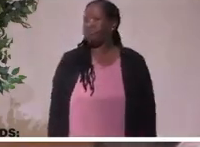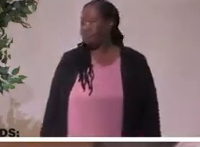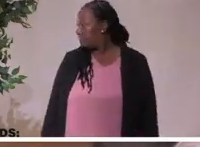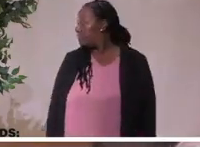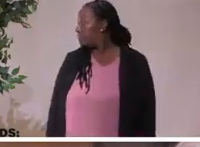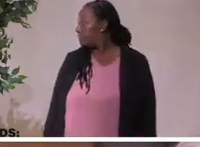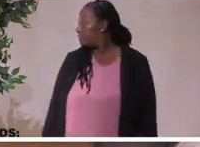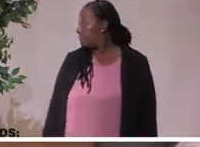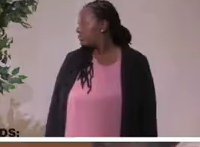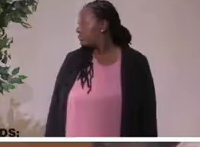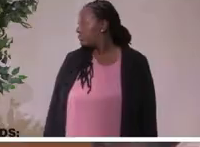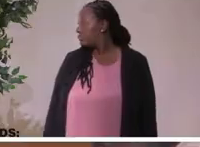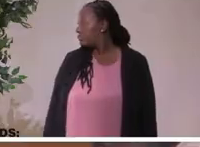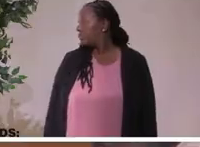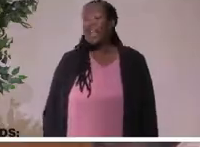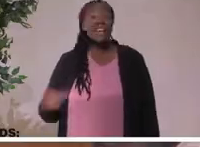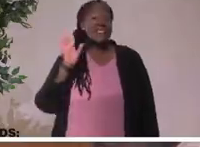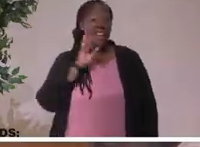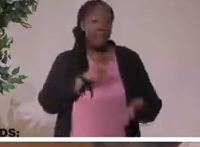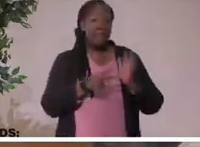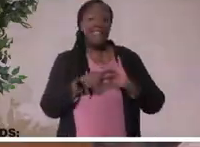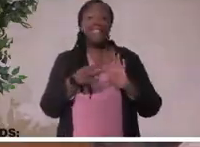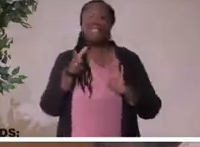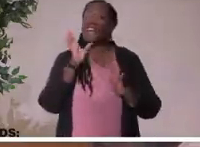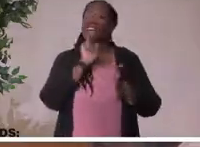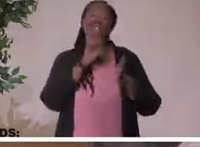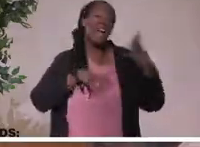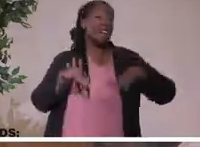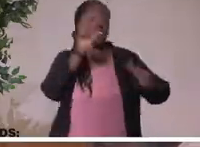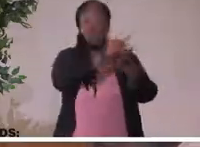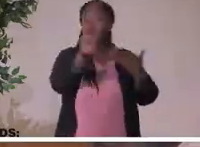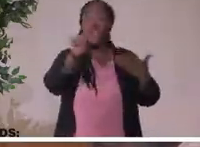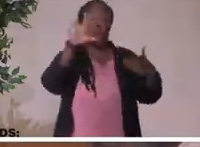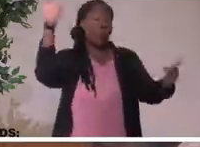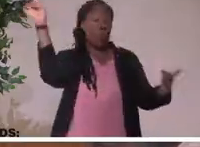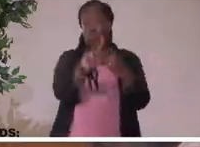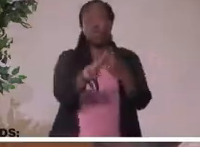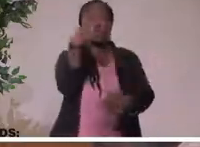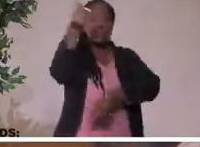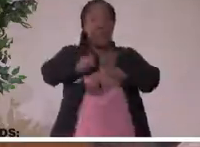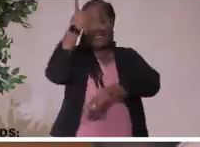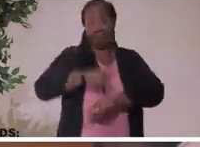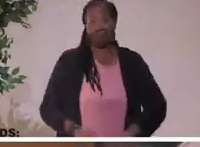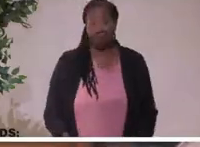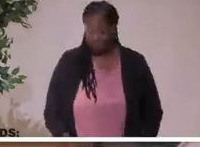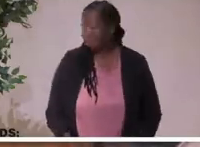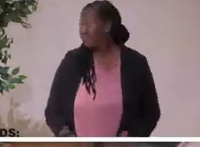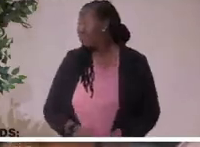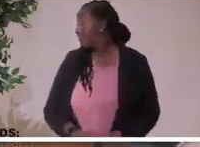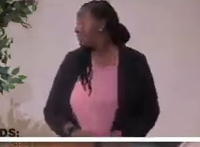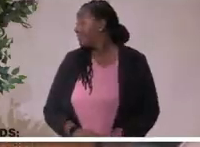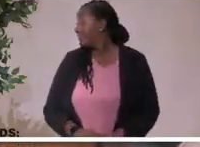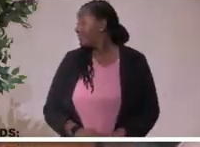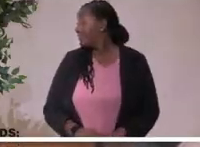I think it's going to make Fashion Week shorter. It's going to be maybe Fashion Day, right? Lord knows we don't need all that. I'm going to get the same hate